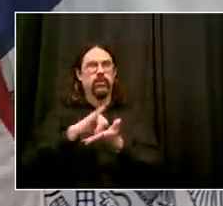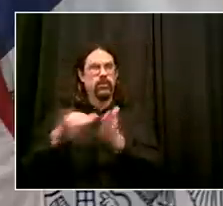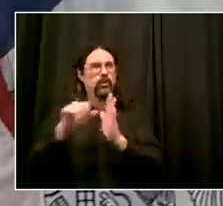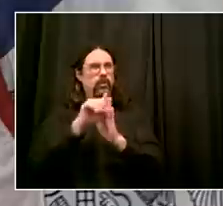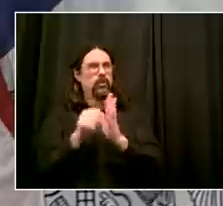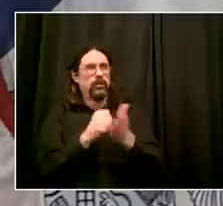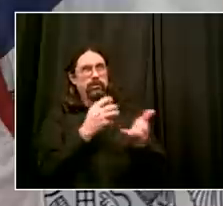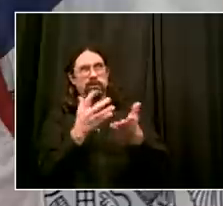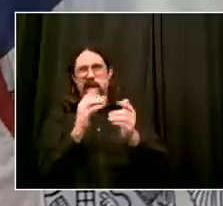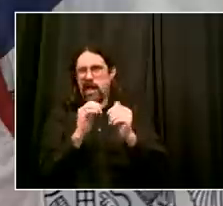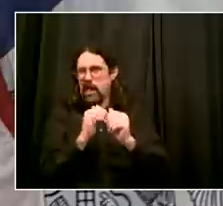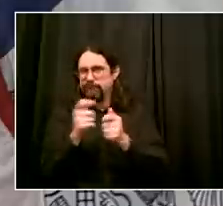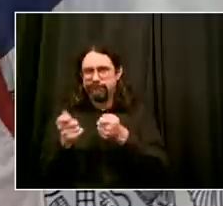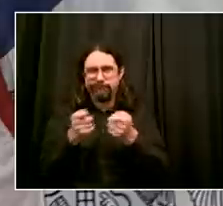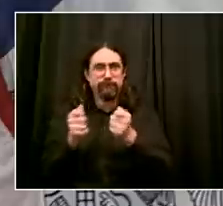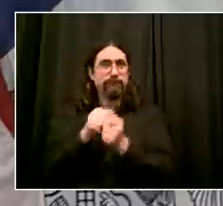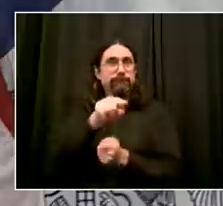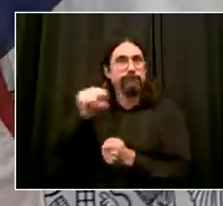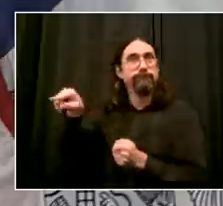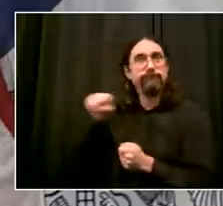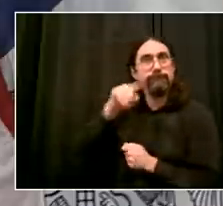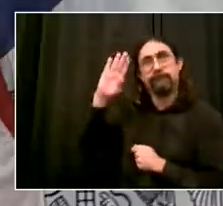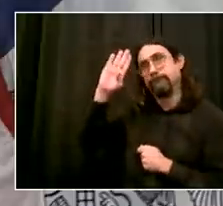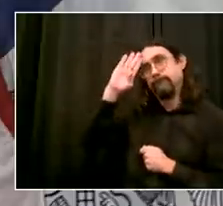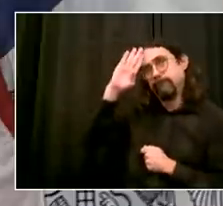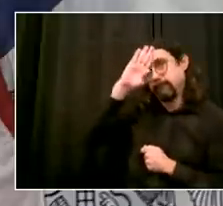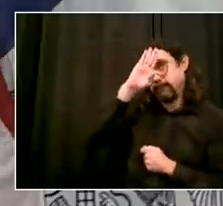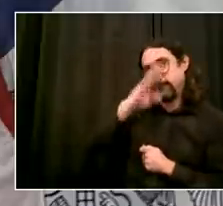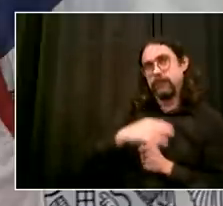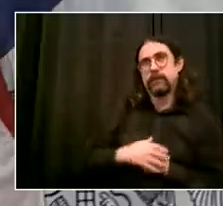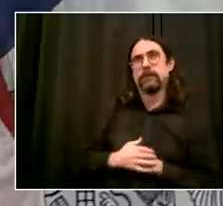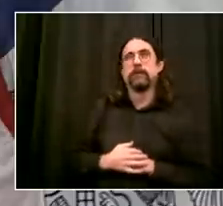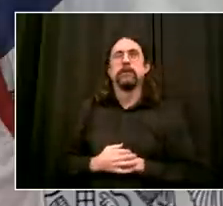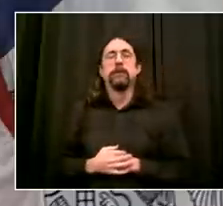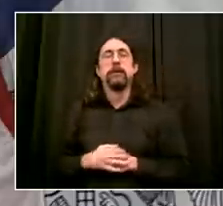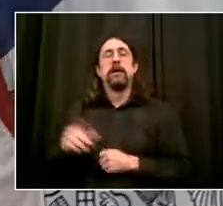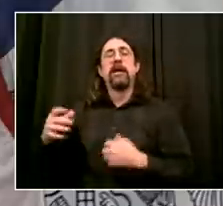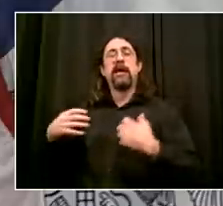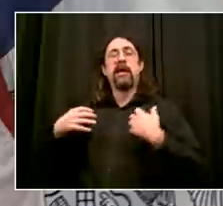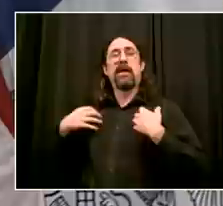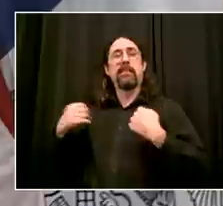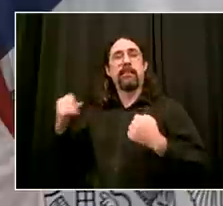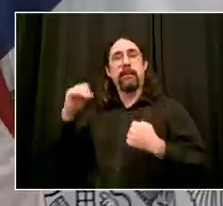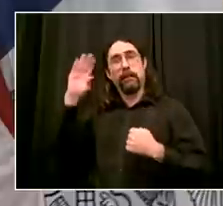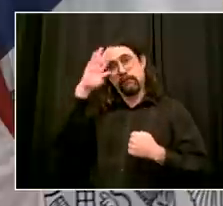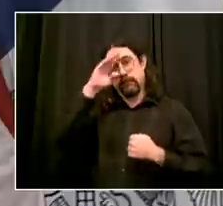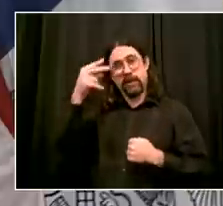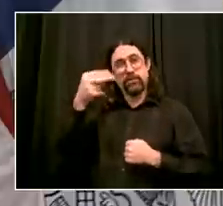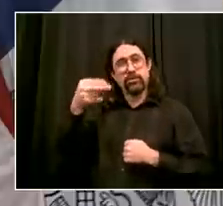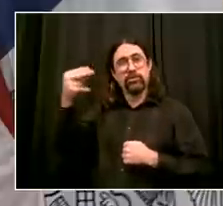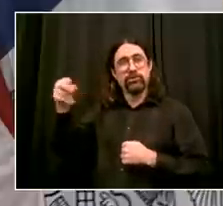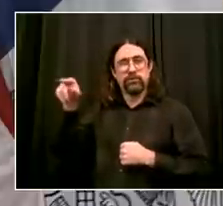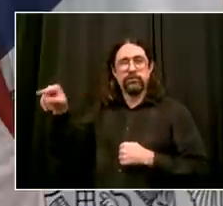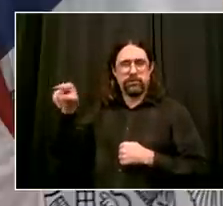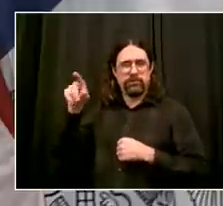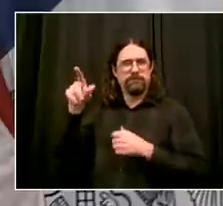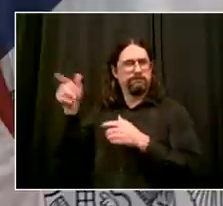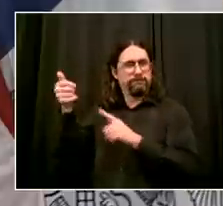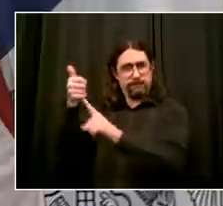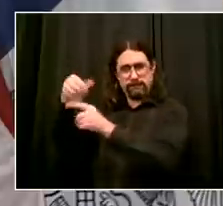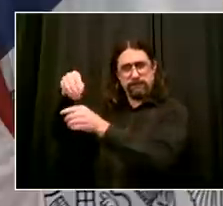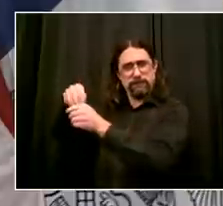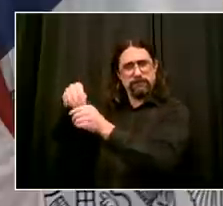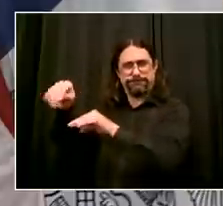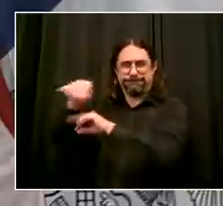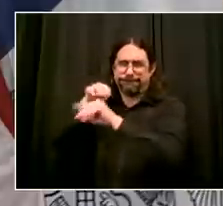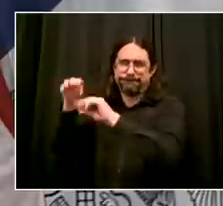this possibility. I know the hospitals in Greater New York Hospital Association have as well. So Dr. Katz, why don't you talk